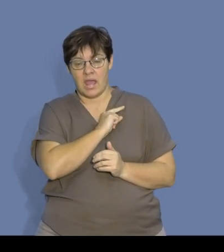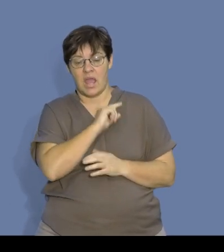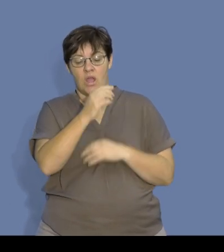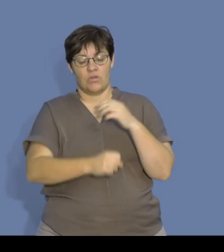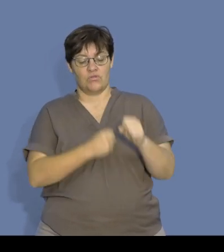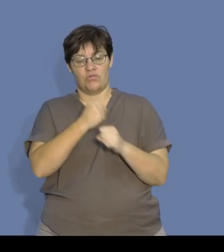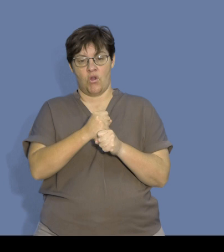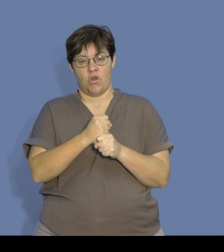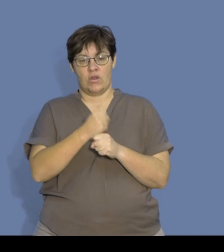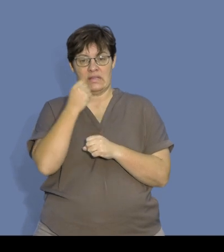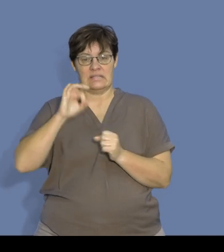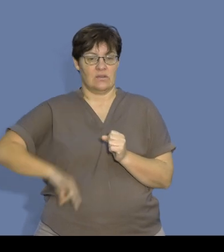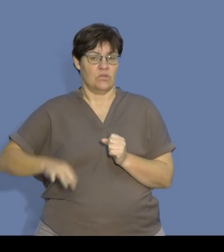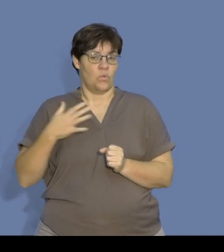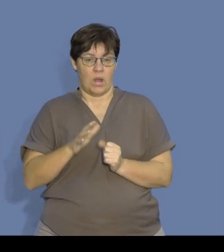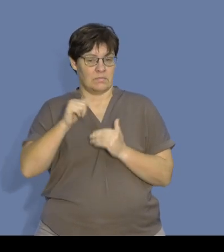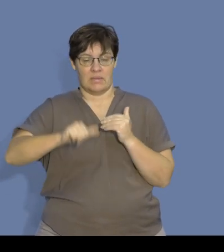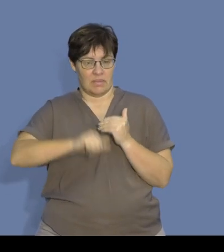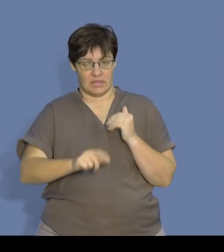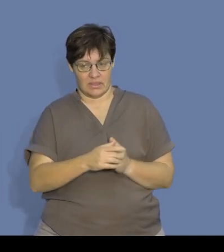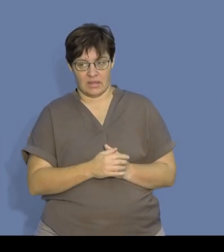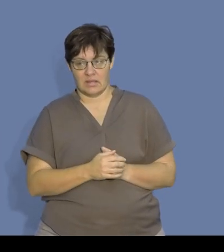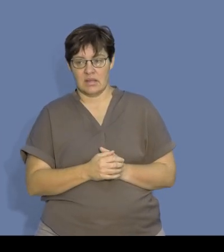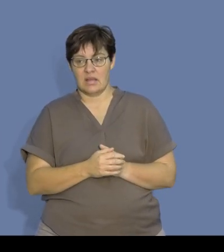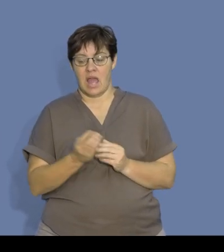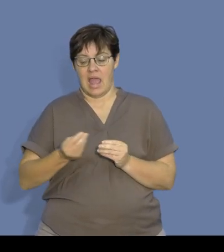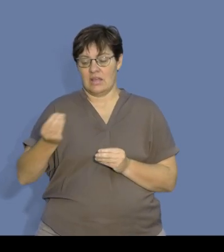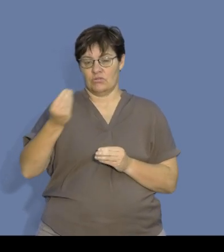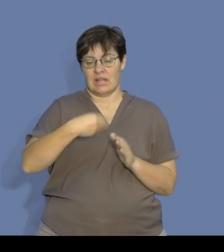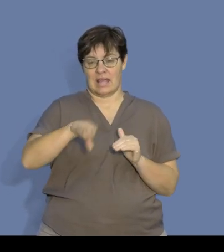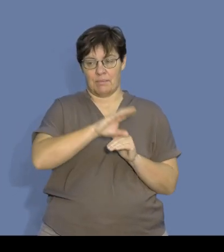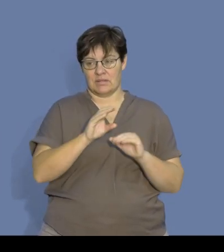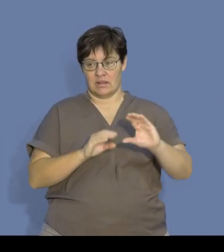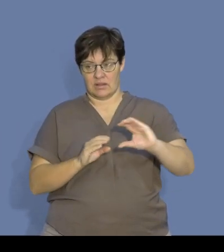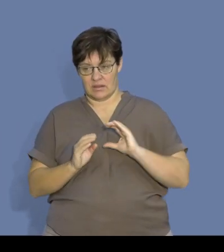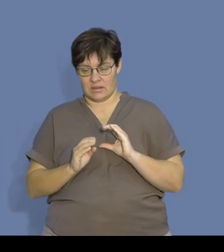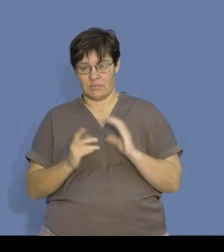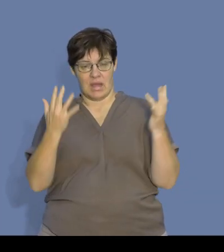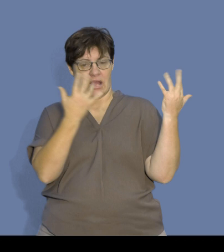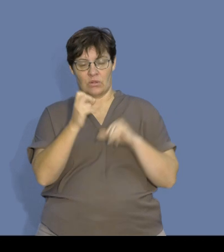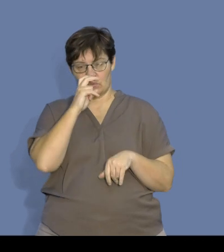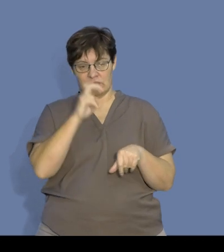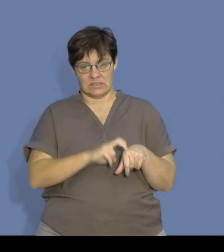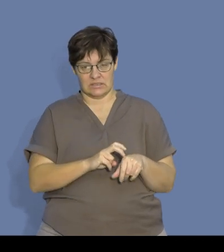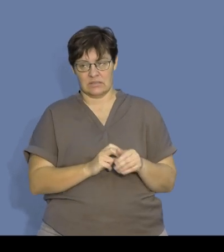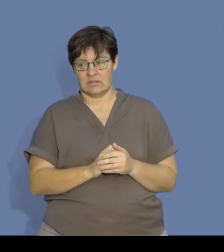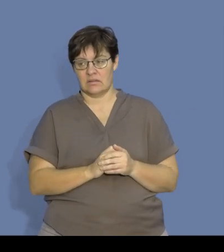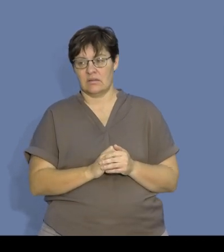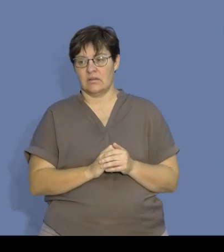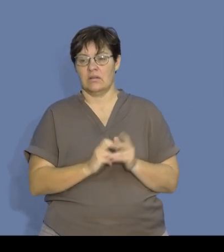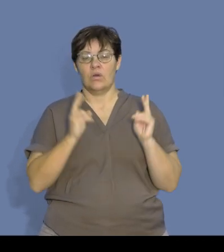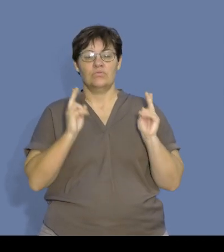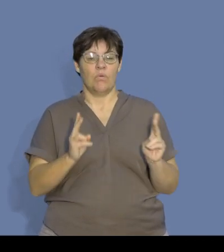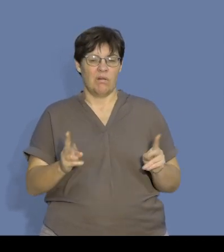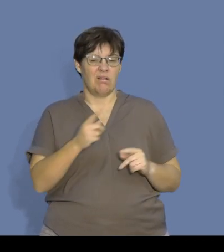their annual salary. Interest on capital already given to me, so I don't have to calculate. Remember,